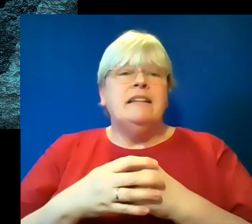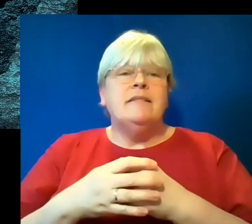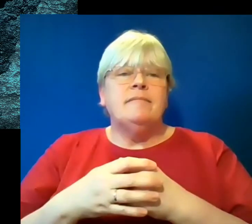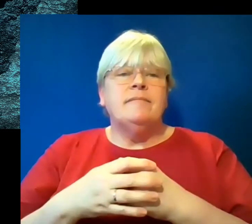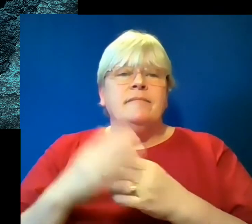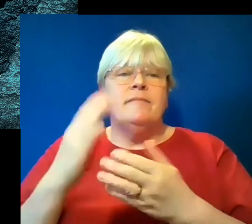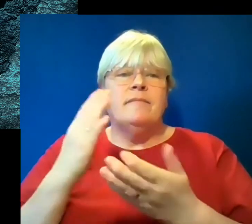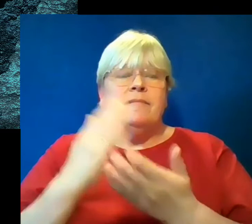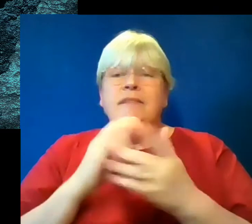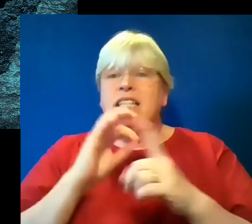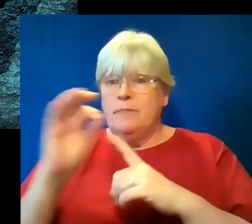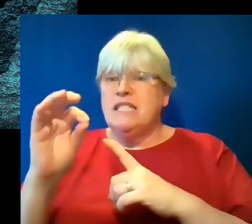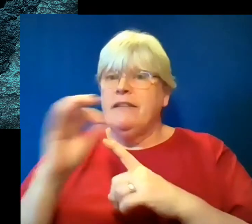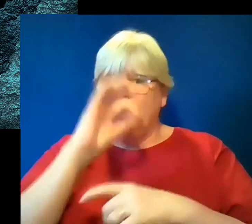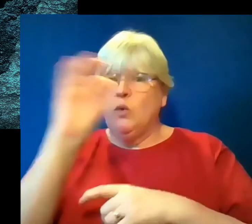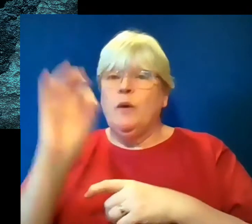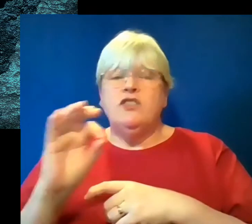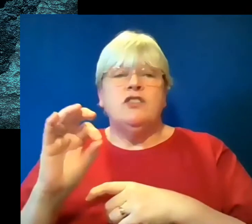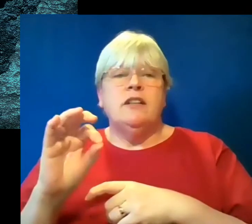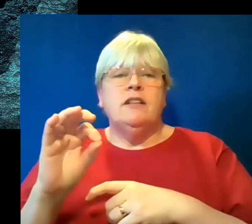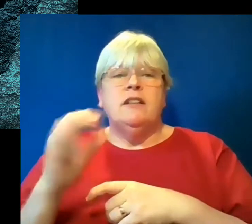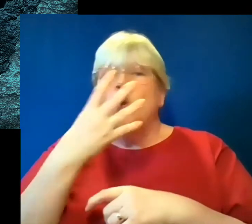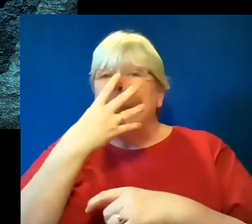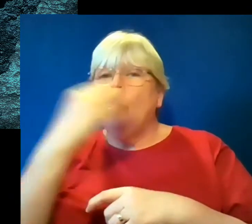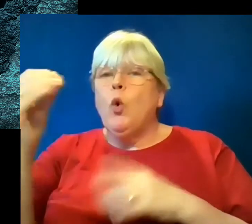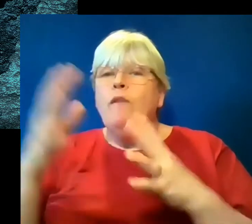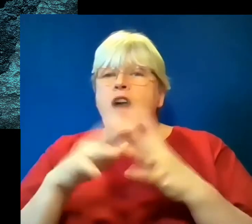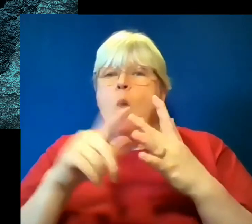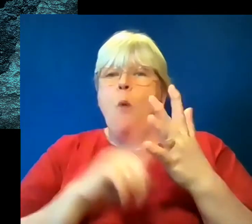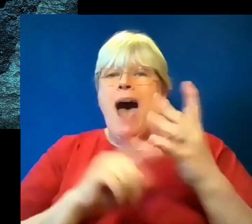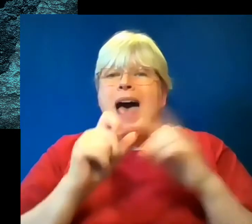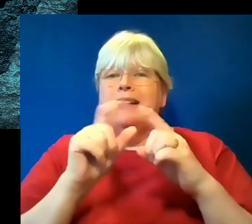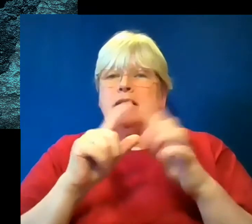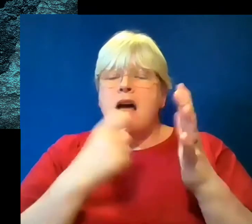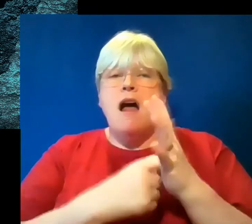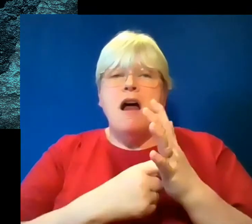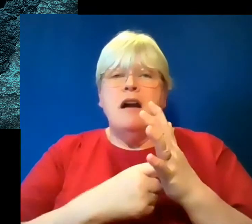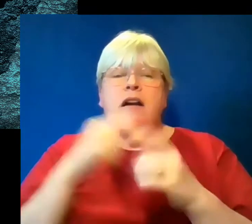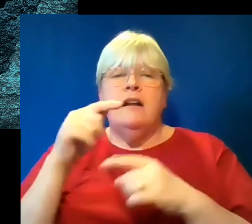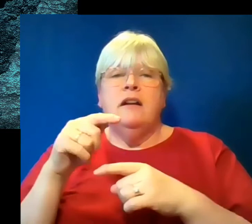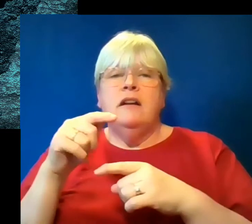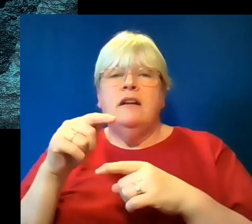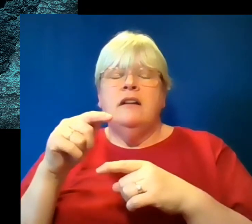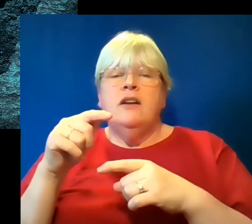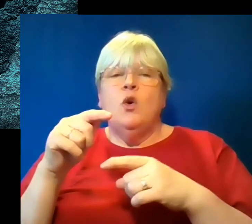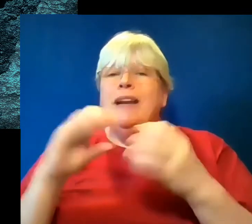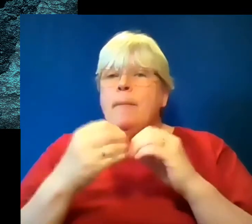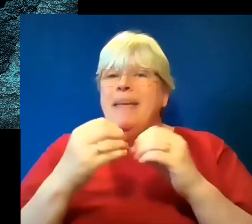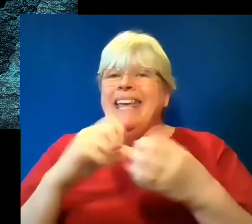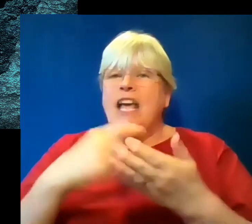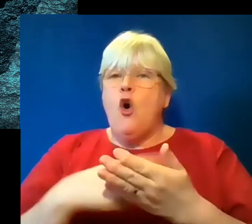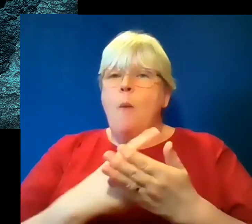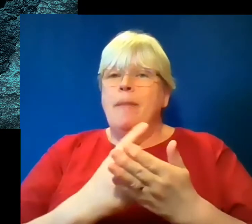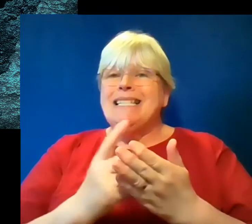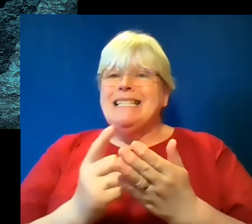question. So the Wolfwilder, in that, when Theo is making the compass, can you actually